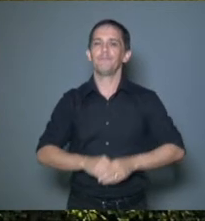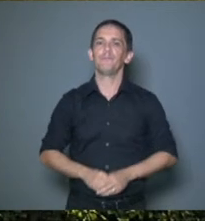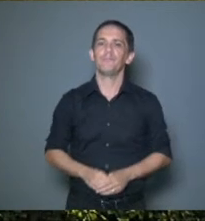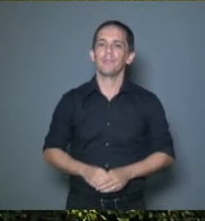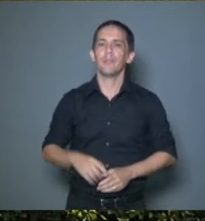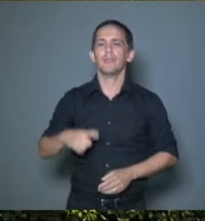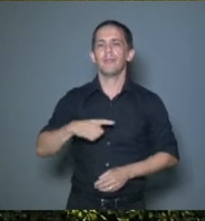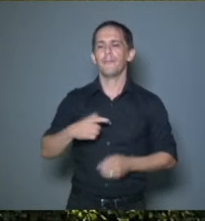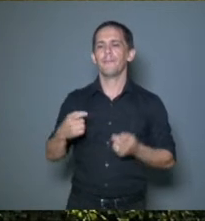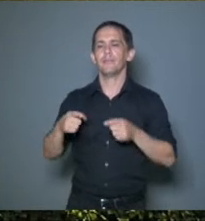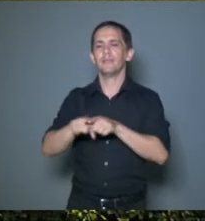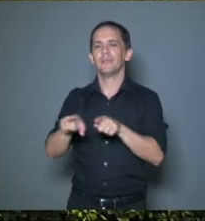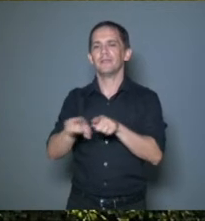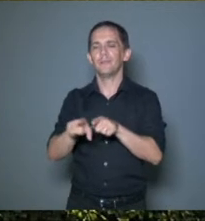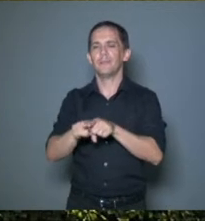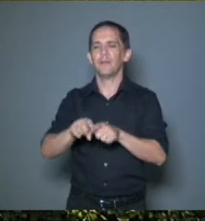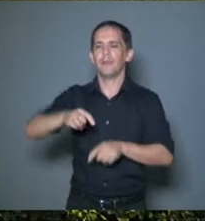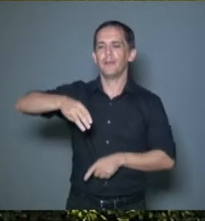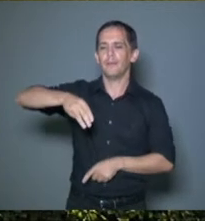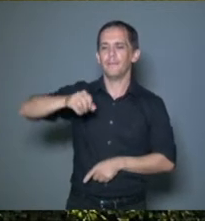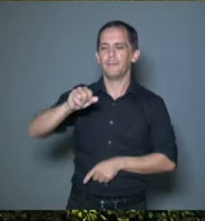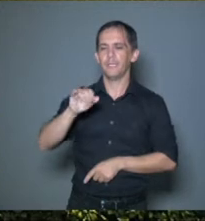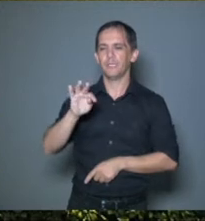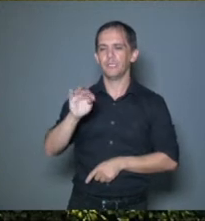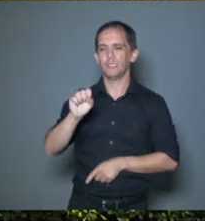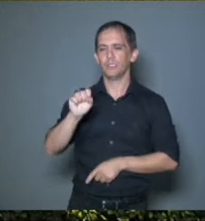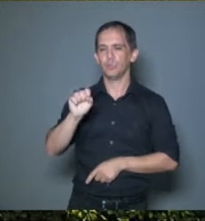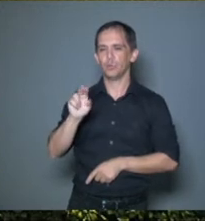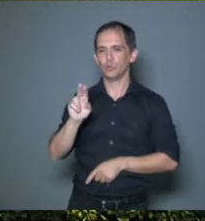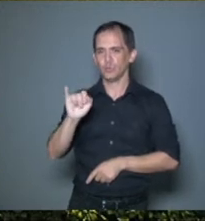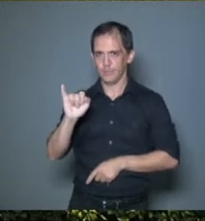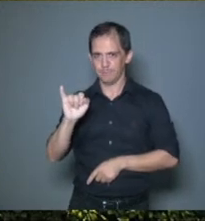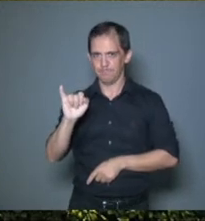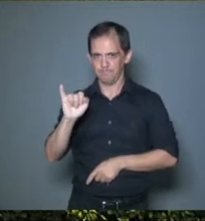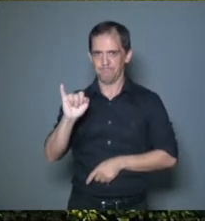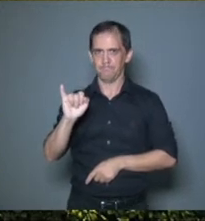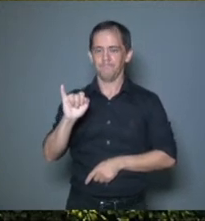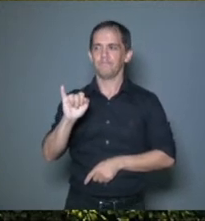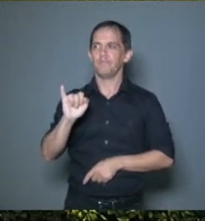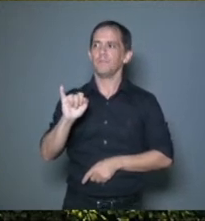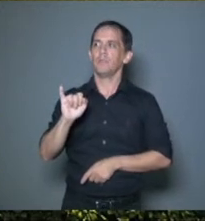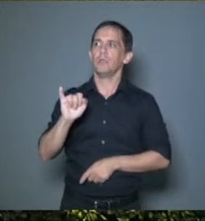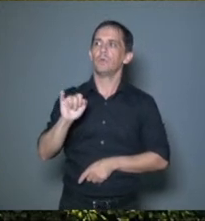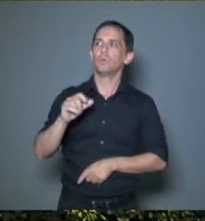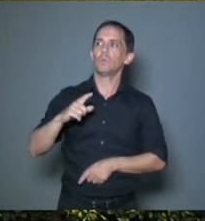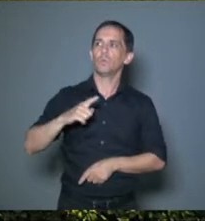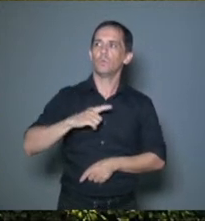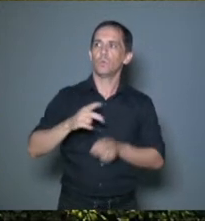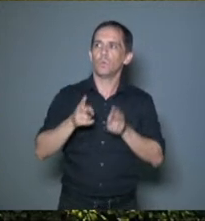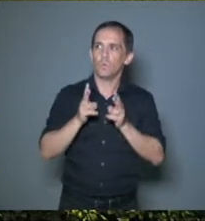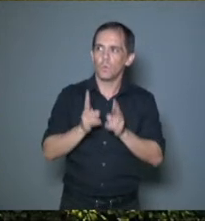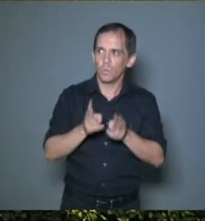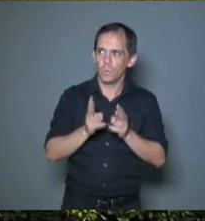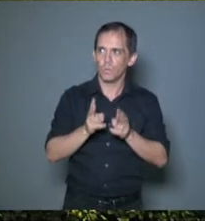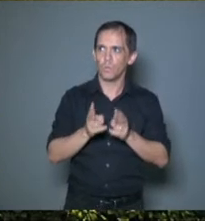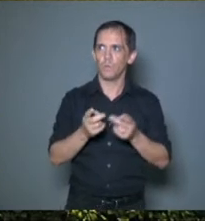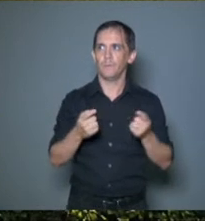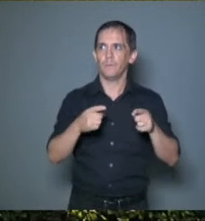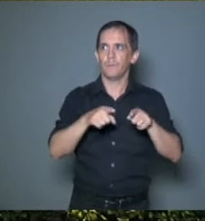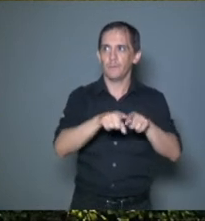We've had a partnership with Mitsui since 2013. In two other farms, that partnership continues.